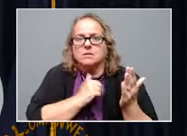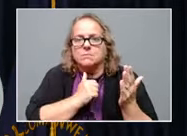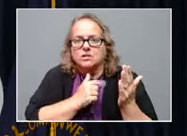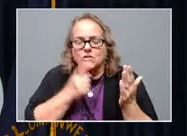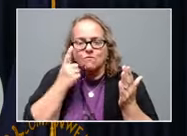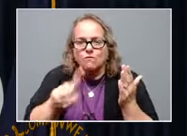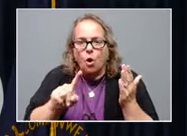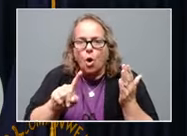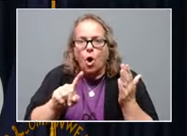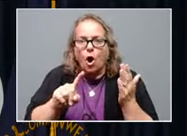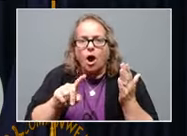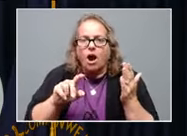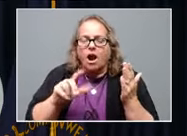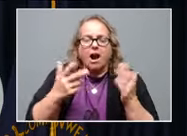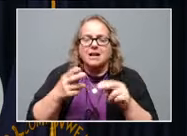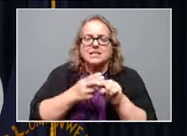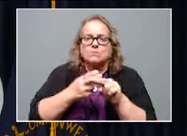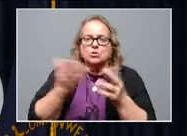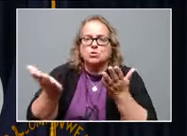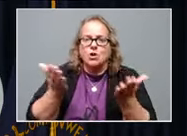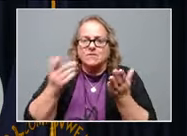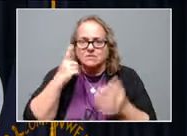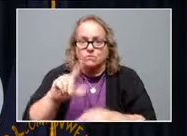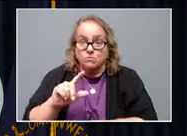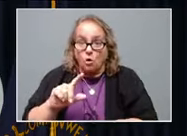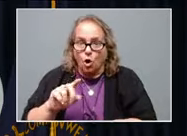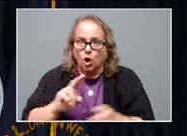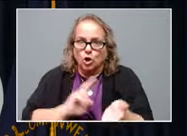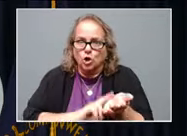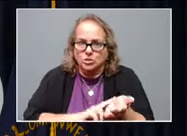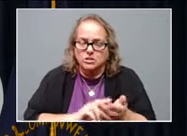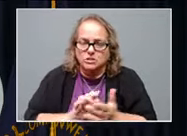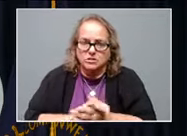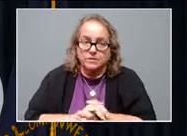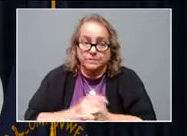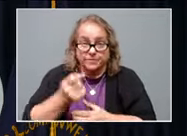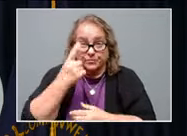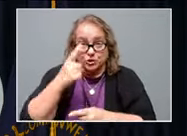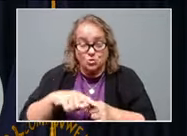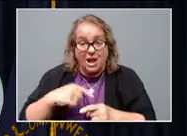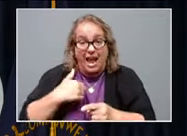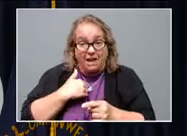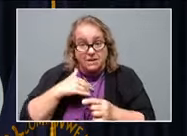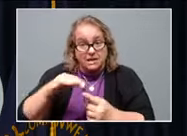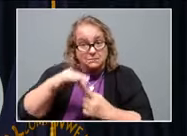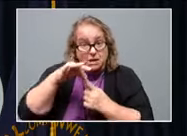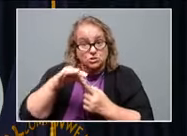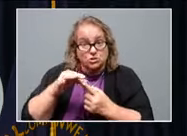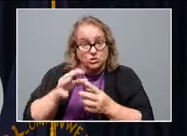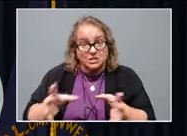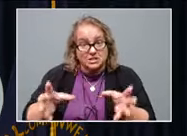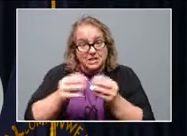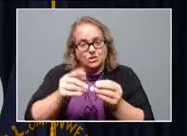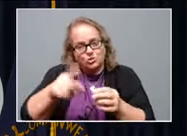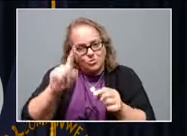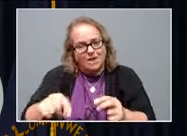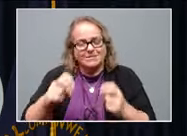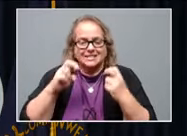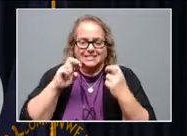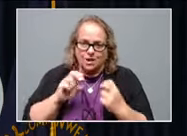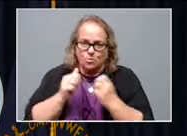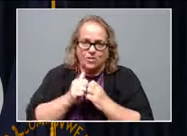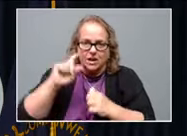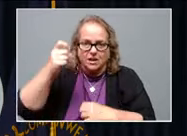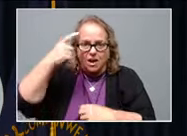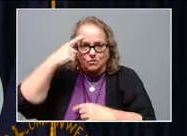but to have a special session, you should have to sit down with the governor and actually talk to him about it, or her